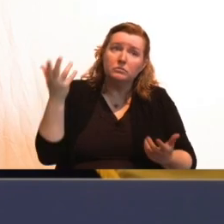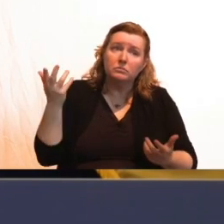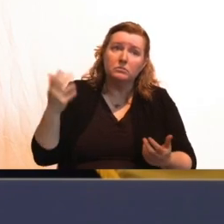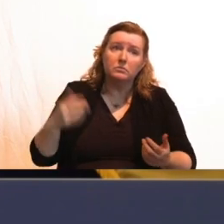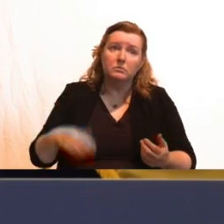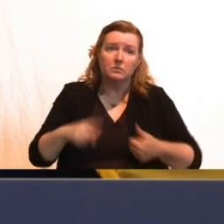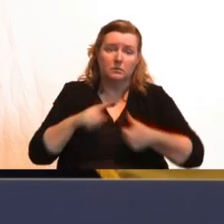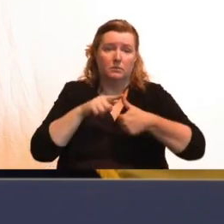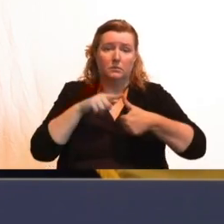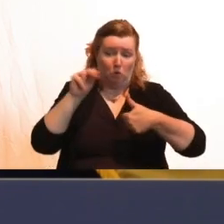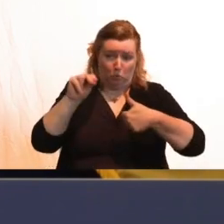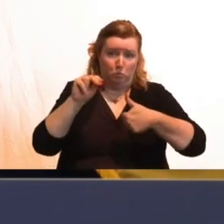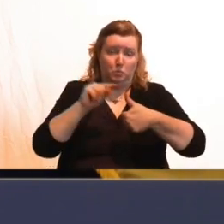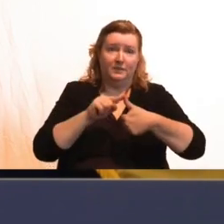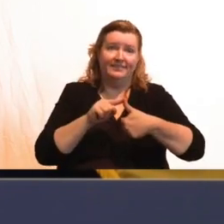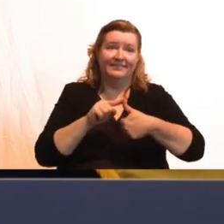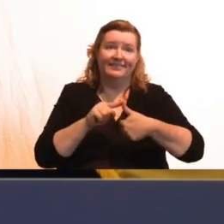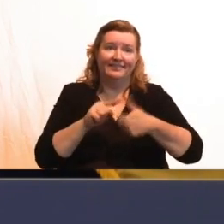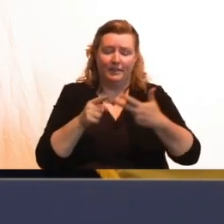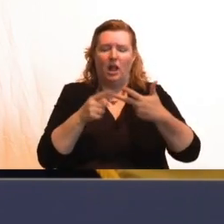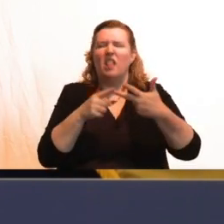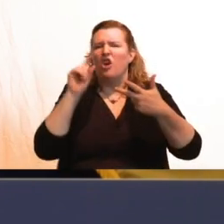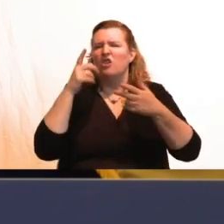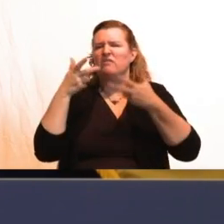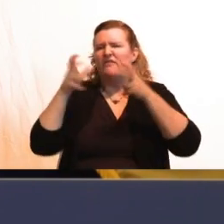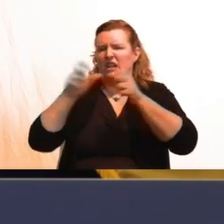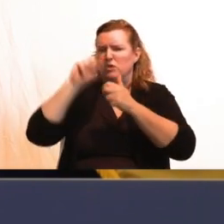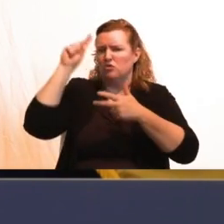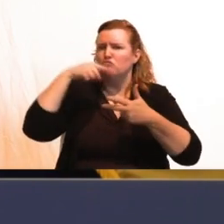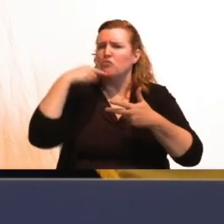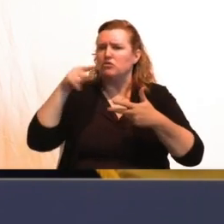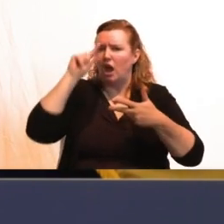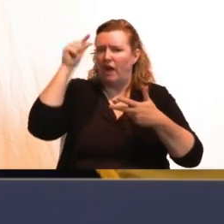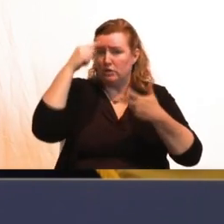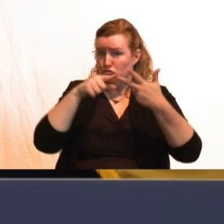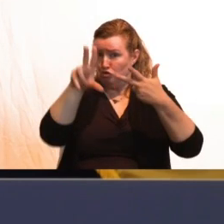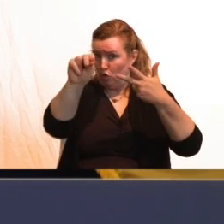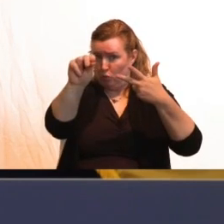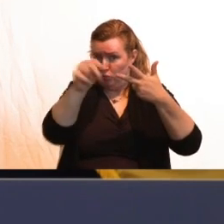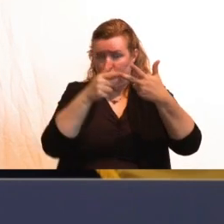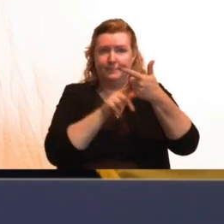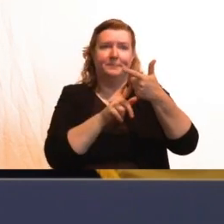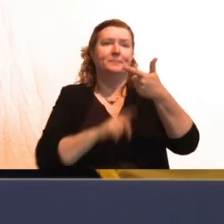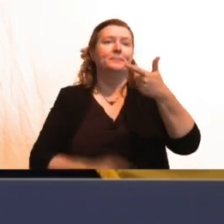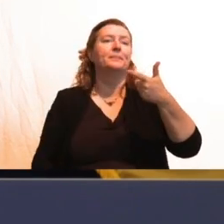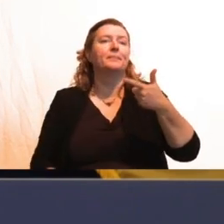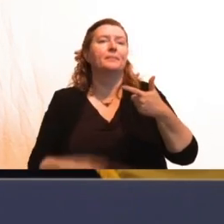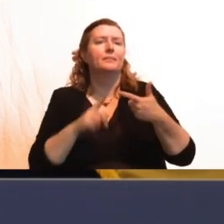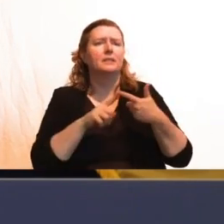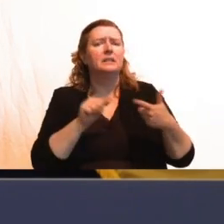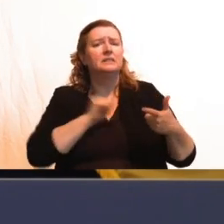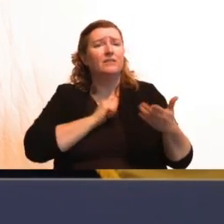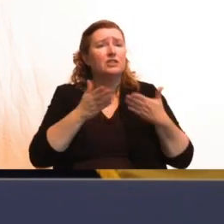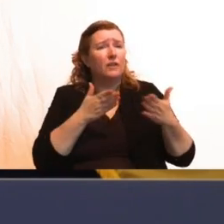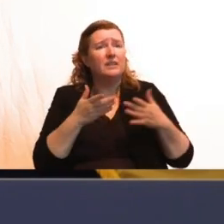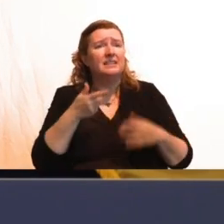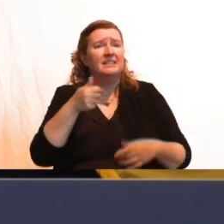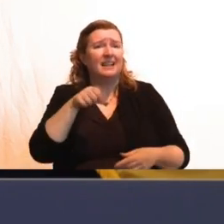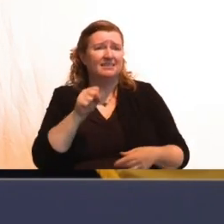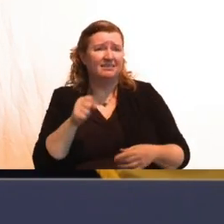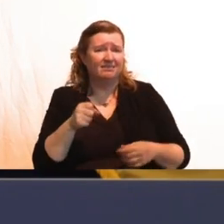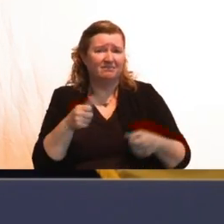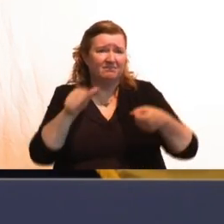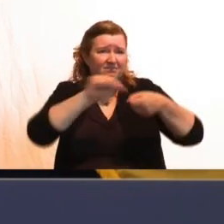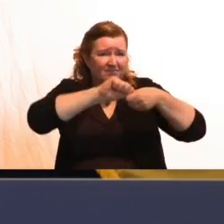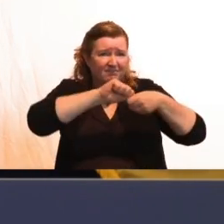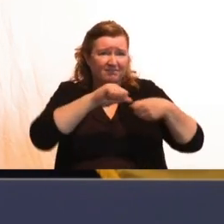Listen, on self-service gas, that's been sort of a political third rail in New Jersey, which I have historically not crossed.